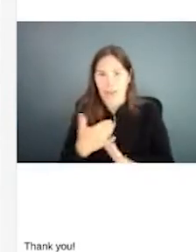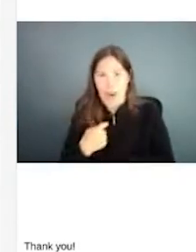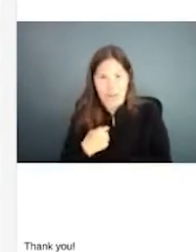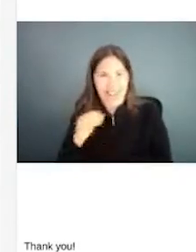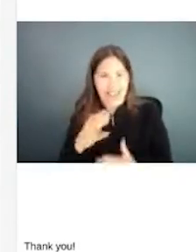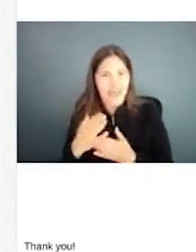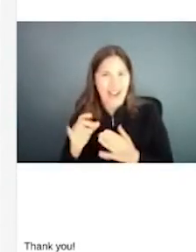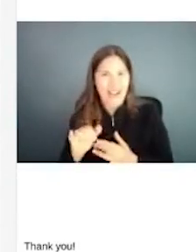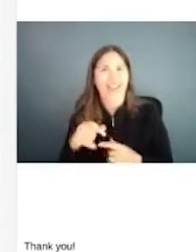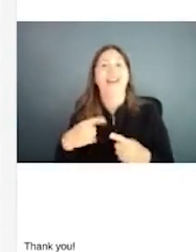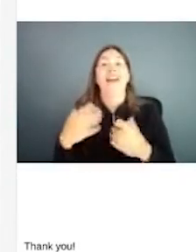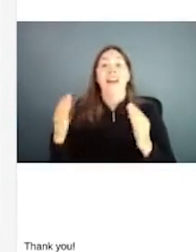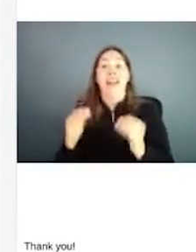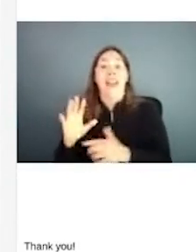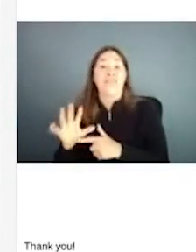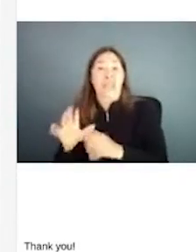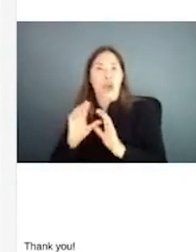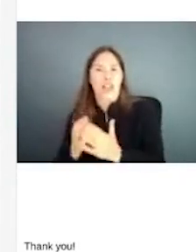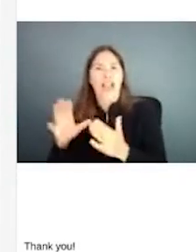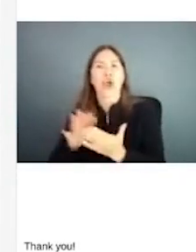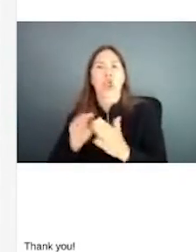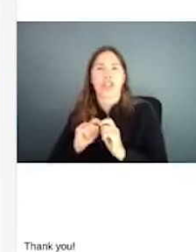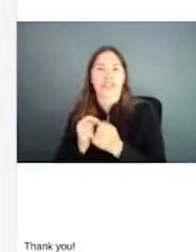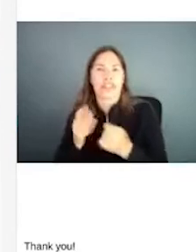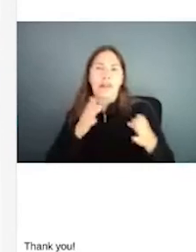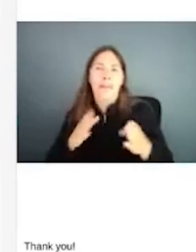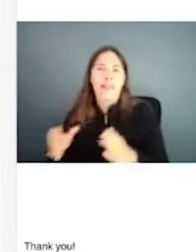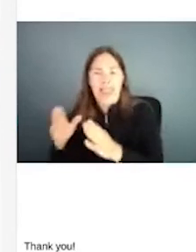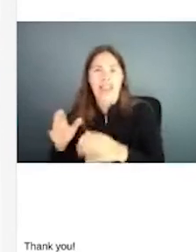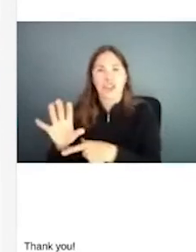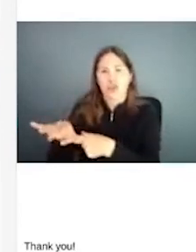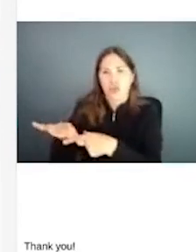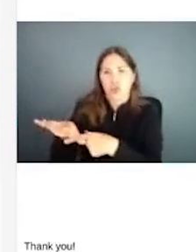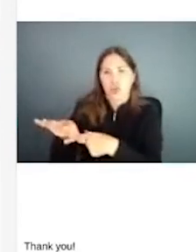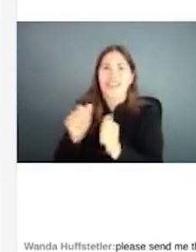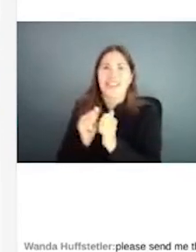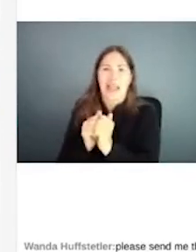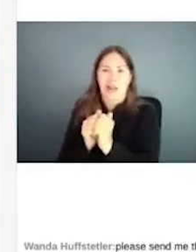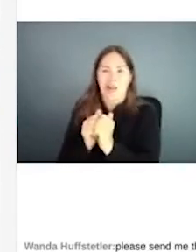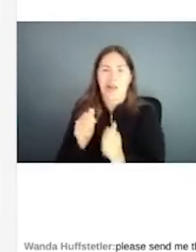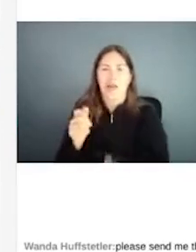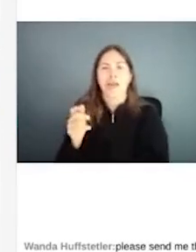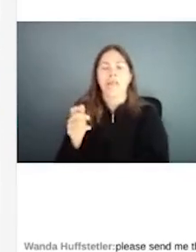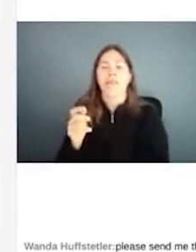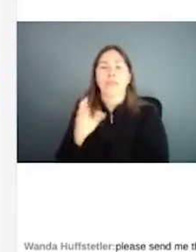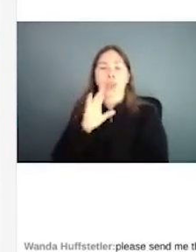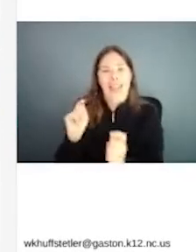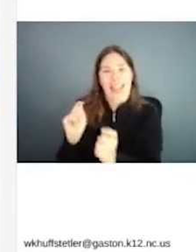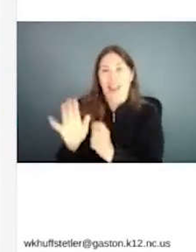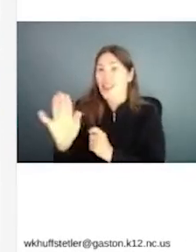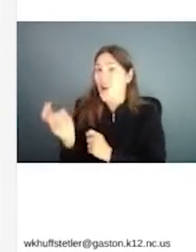in the video class, these learning teams, they plan and shoot videos together. They edit all of their